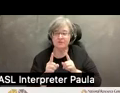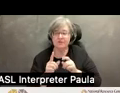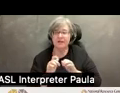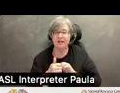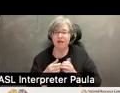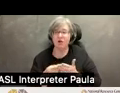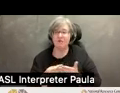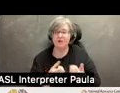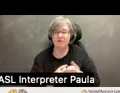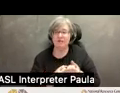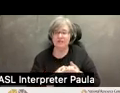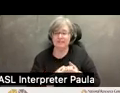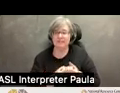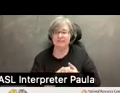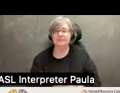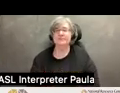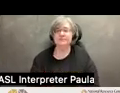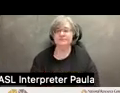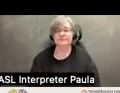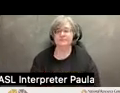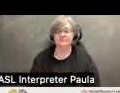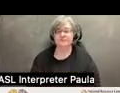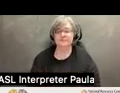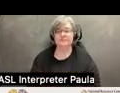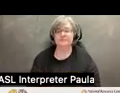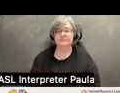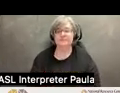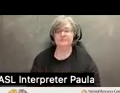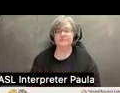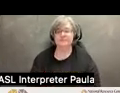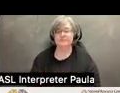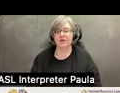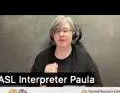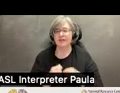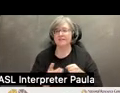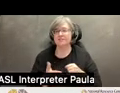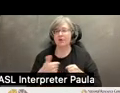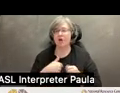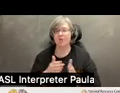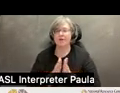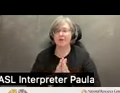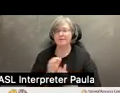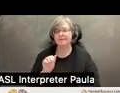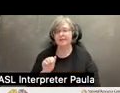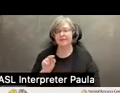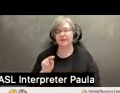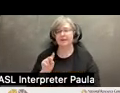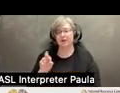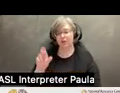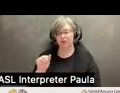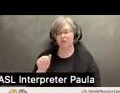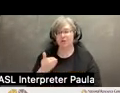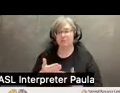funding is being met. And so with that, the last thing I wanted to ask Andrea before I bring